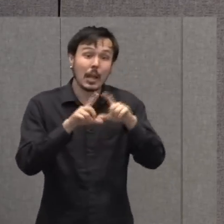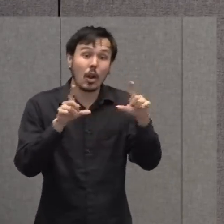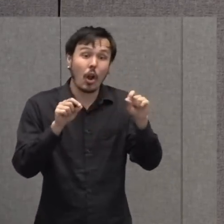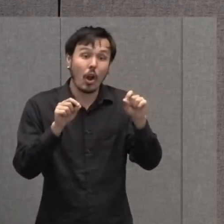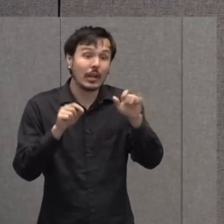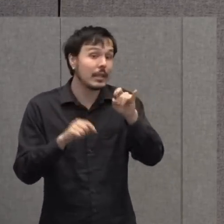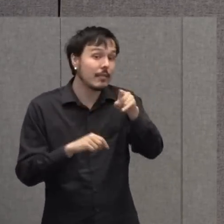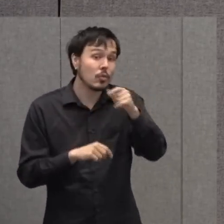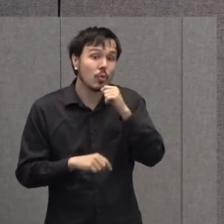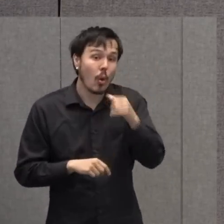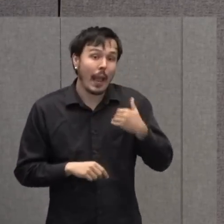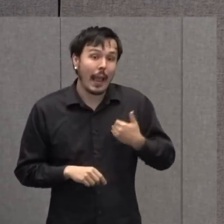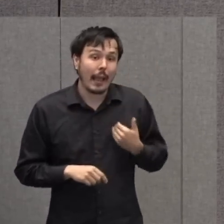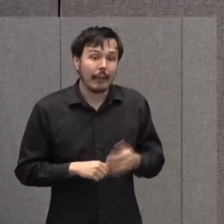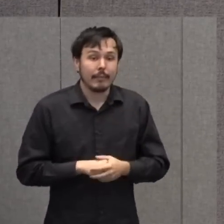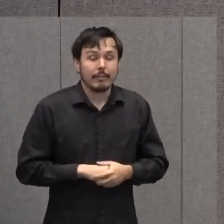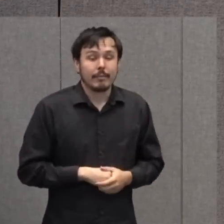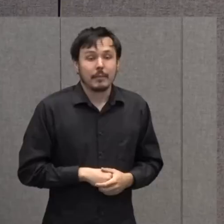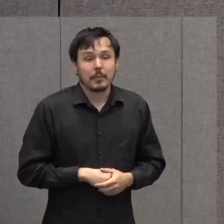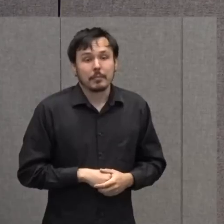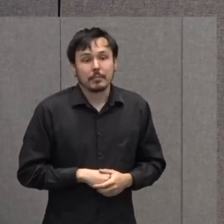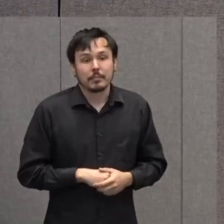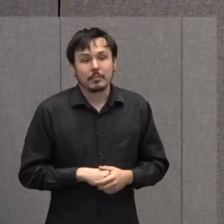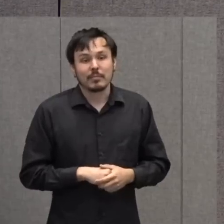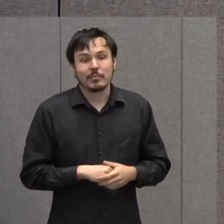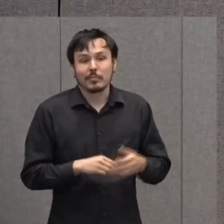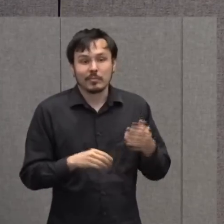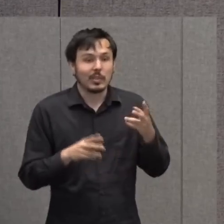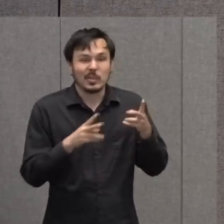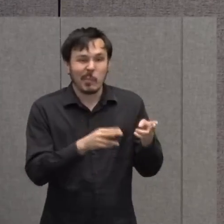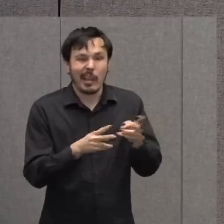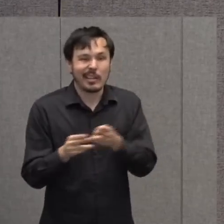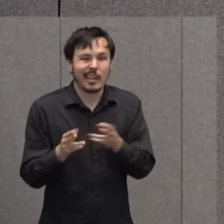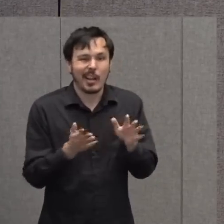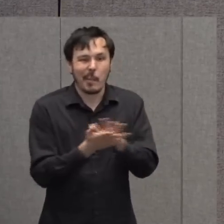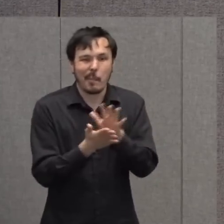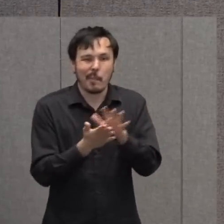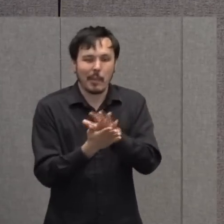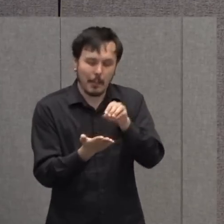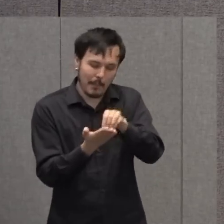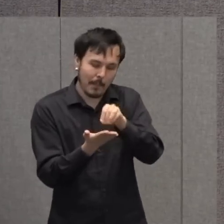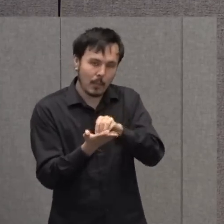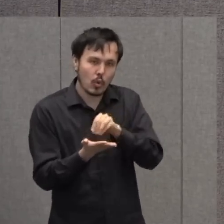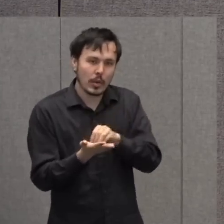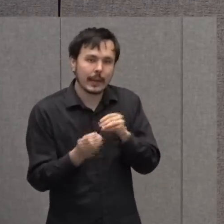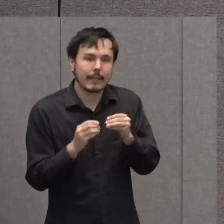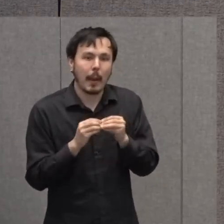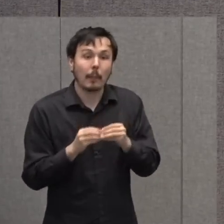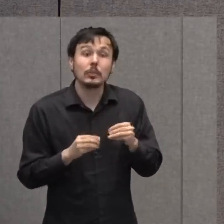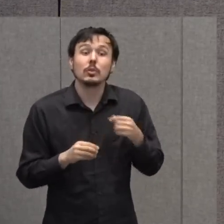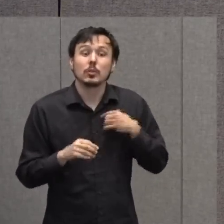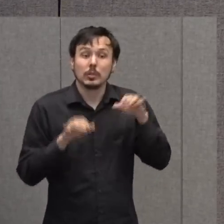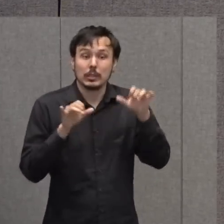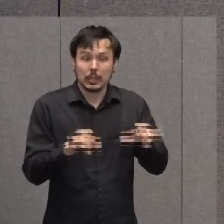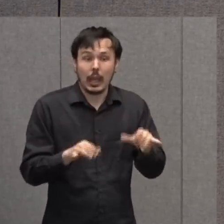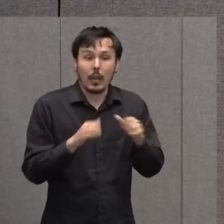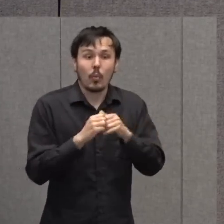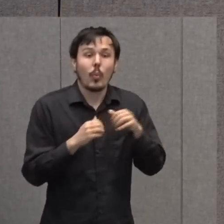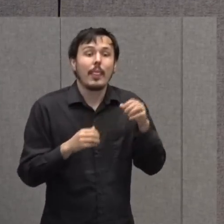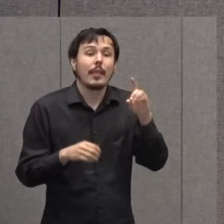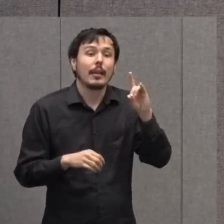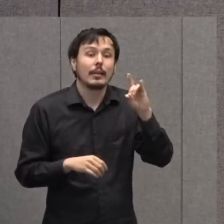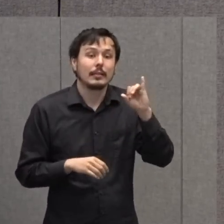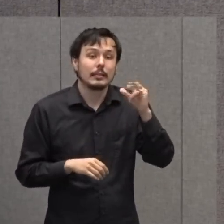any cards by just cutting up paper and putting numbers on them. And we did keep it to digits.